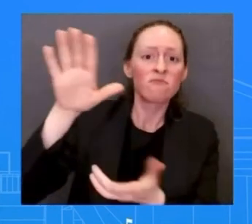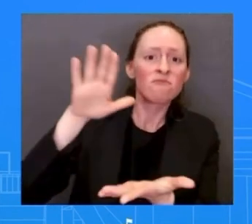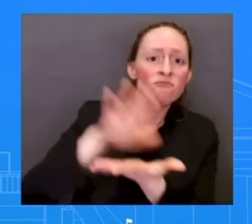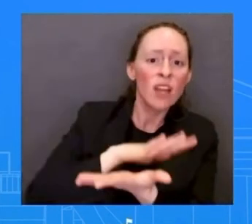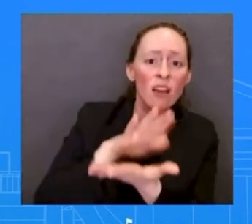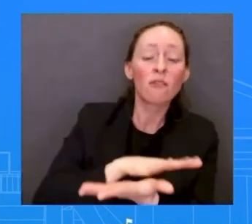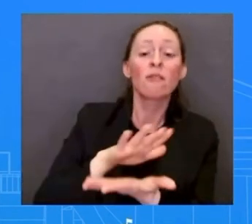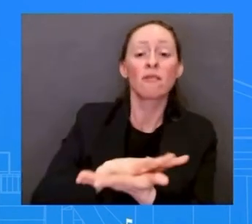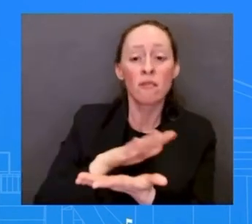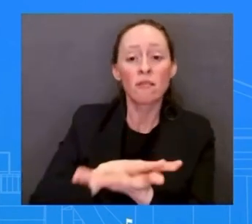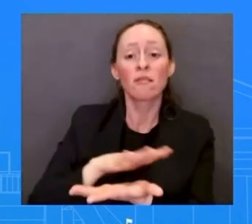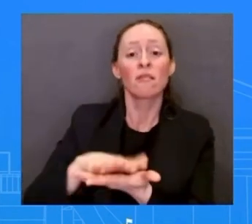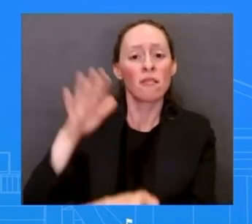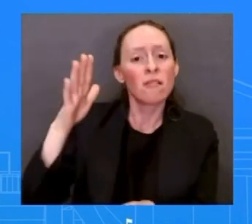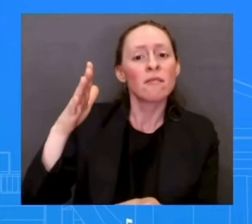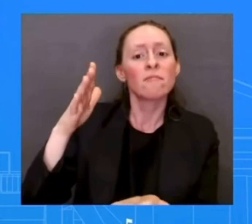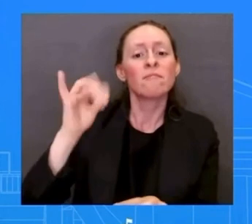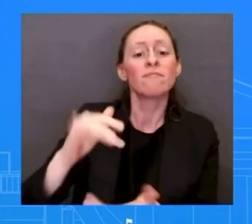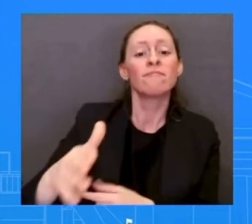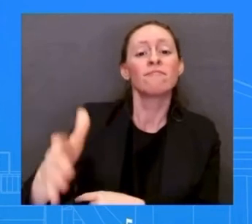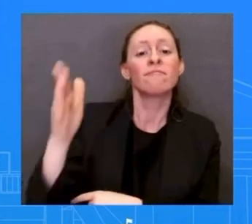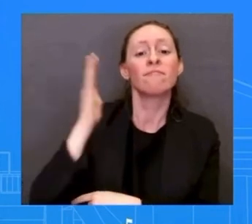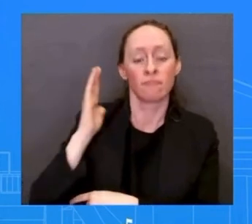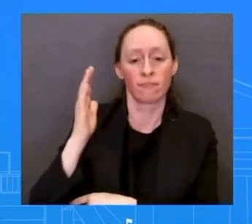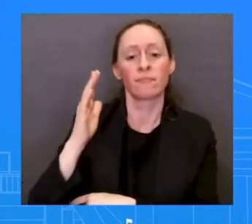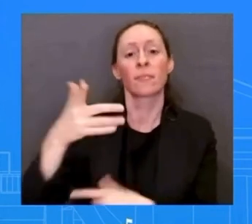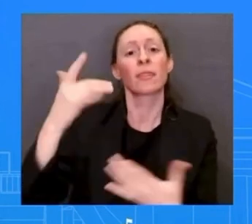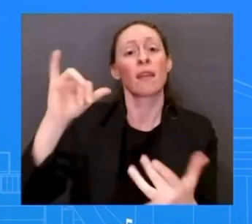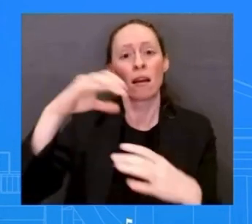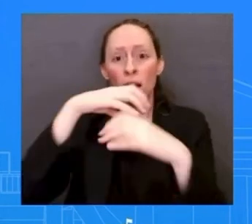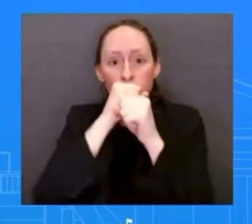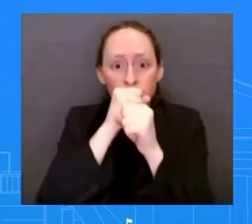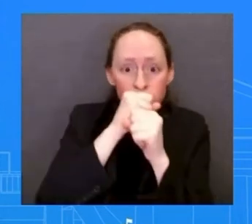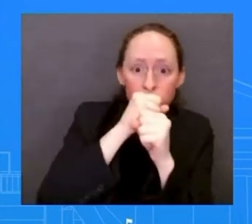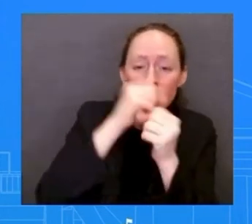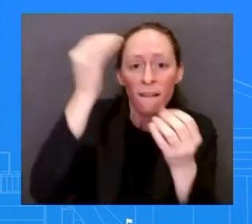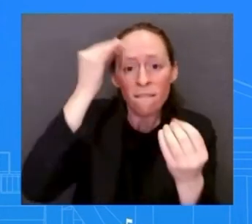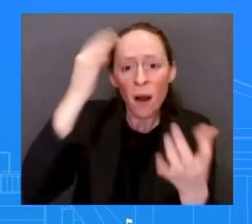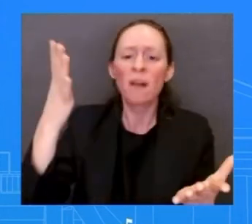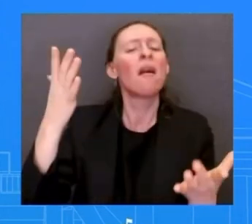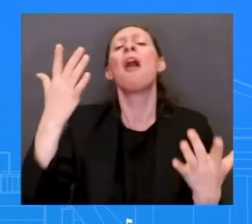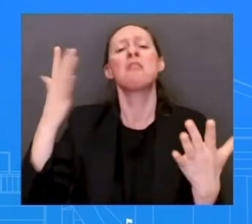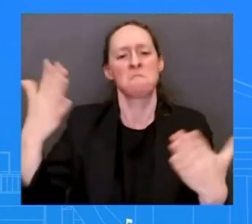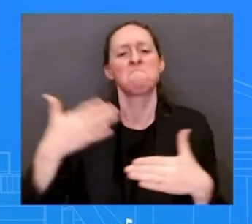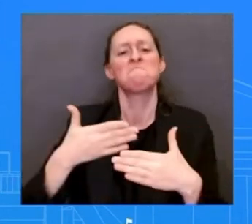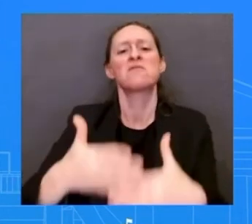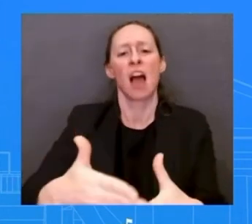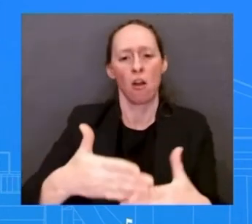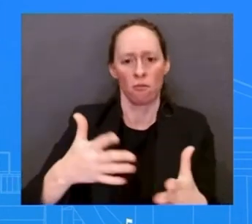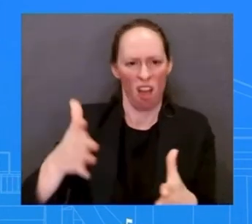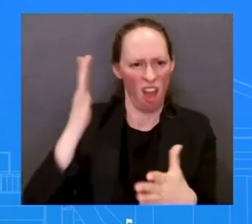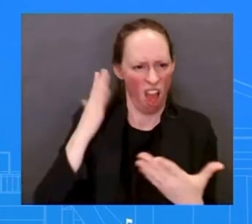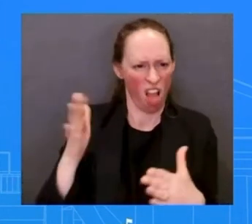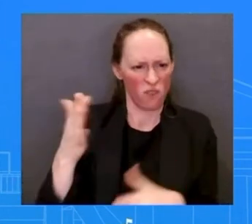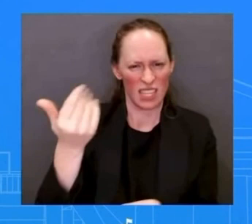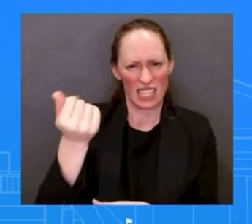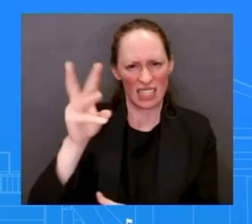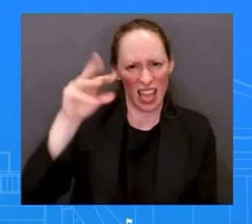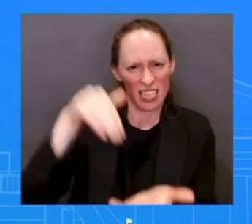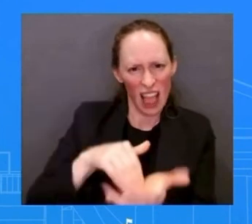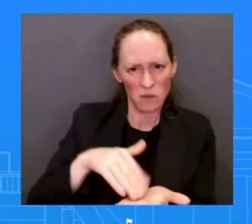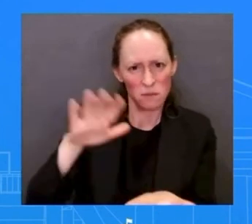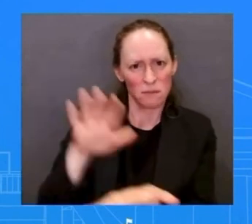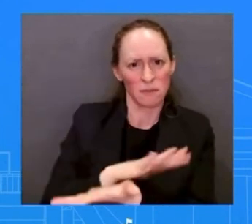records since 2021. This action reflects his instruction that all information related to President Kennedy's assassination should be